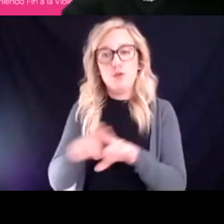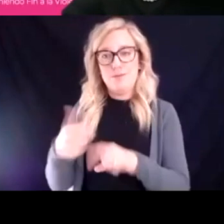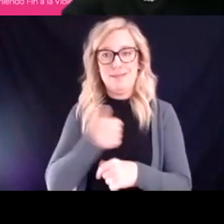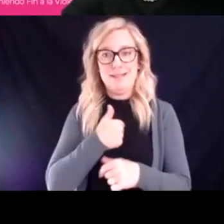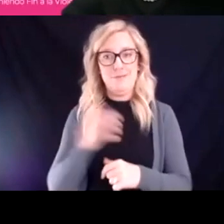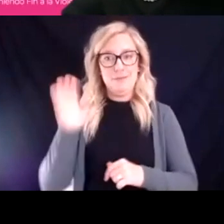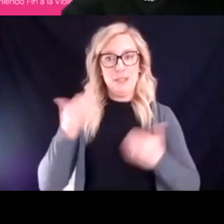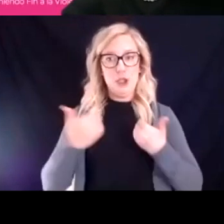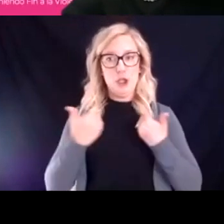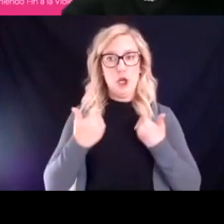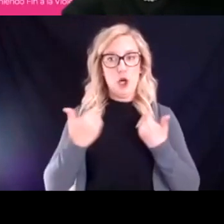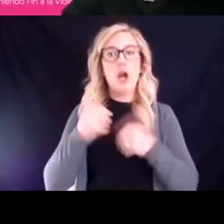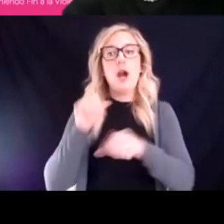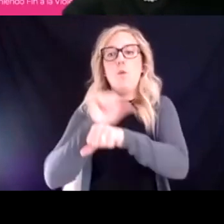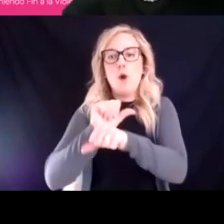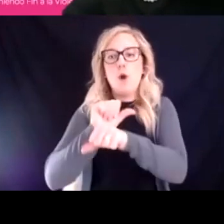within the immigration system.